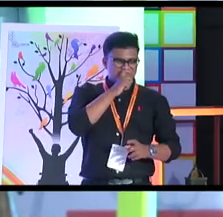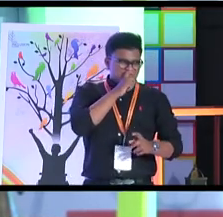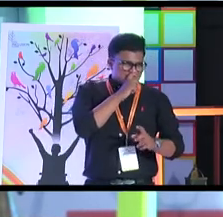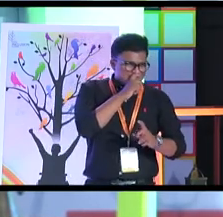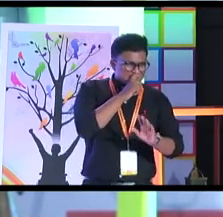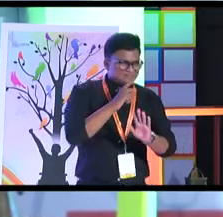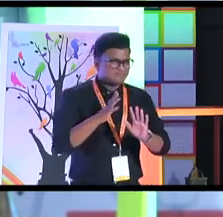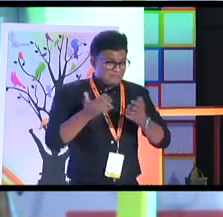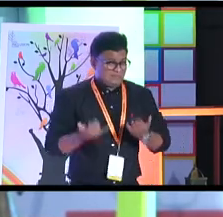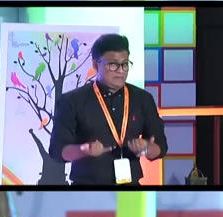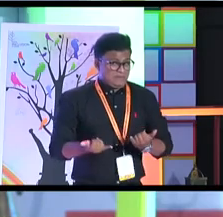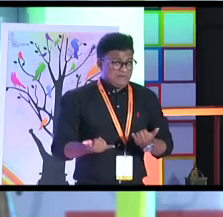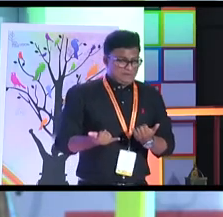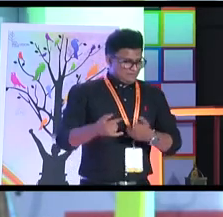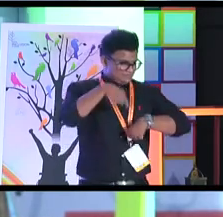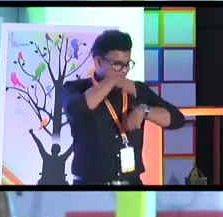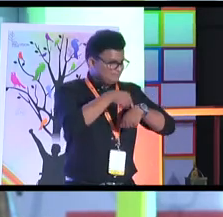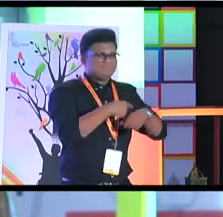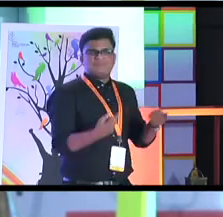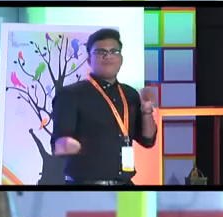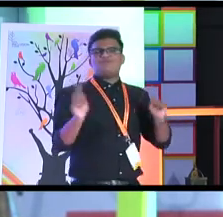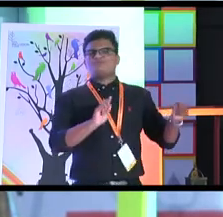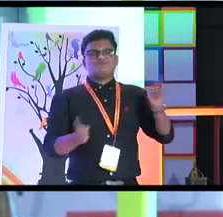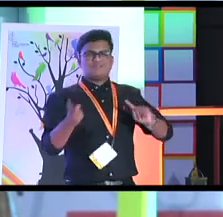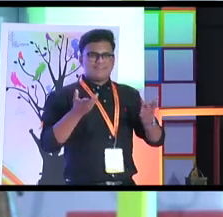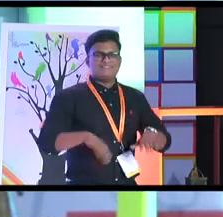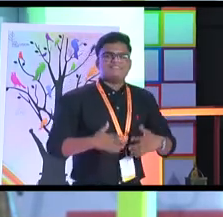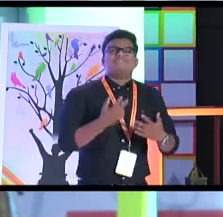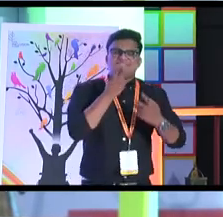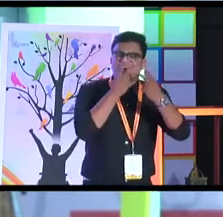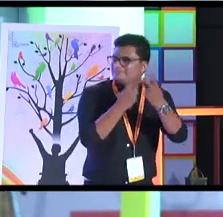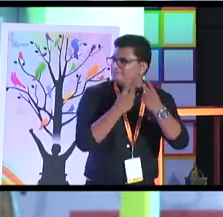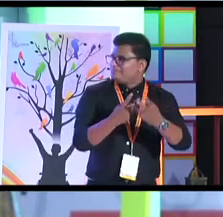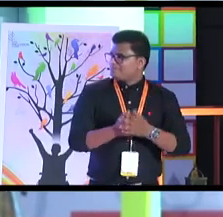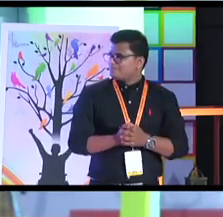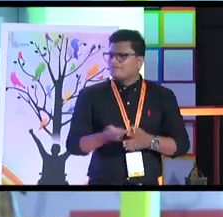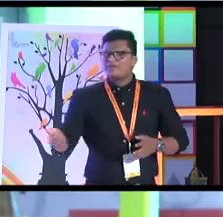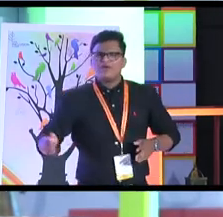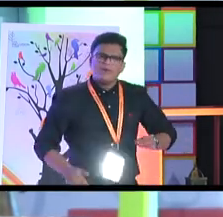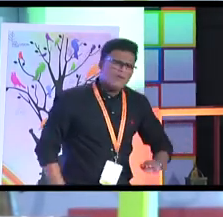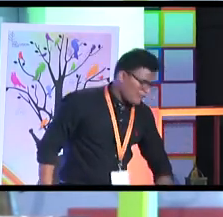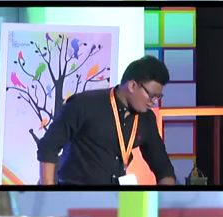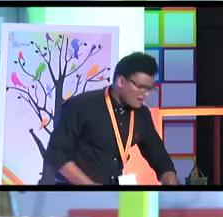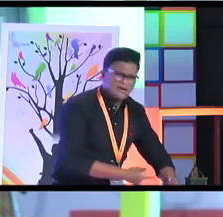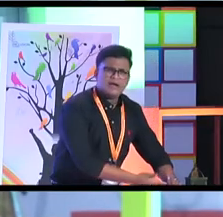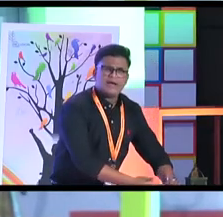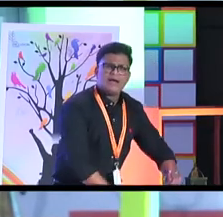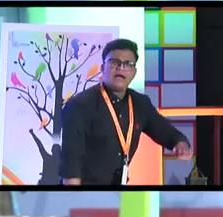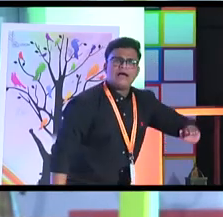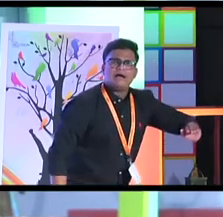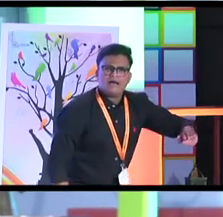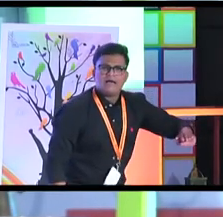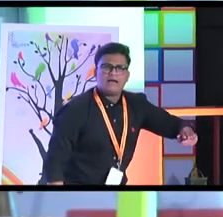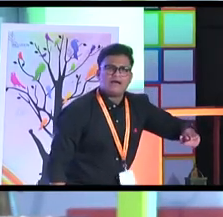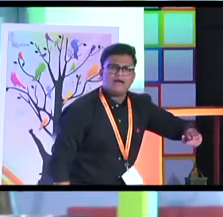a wonderful opportunity for us to showcase what we are here. We have infants, we have children on the